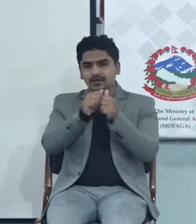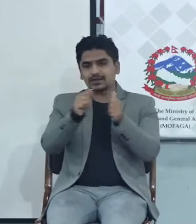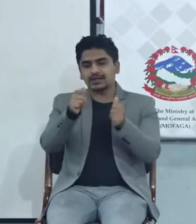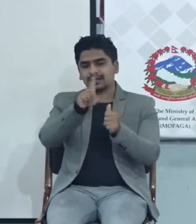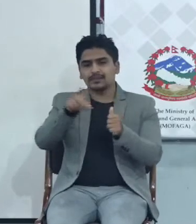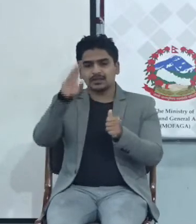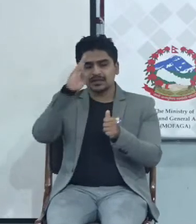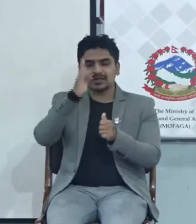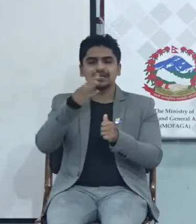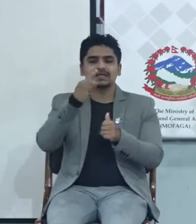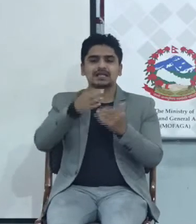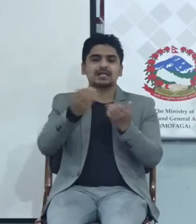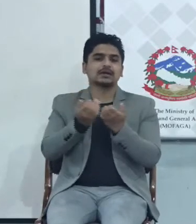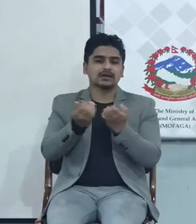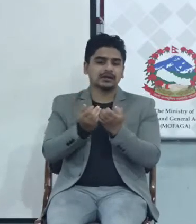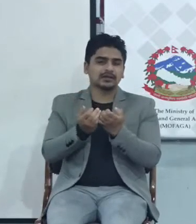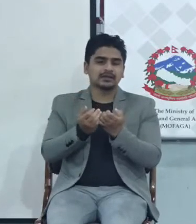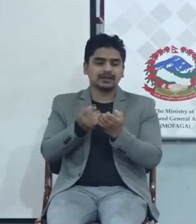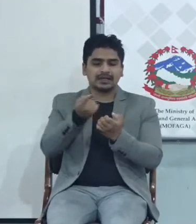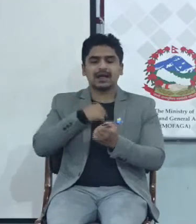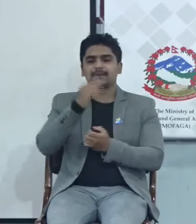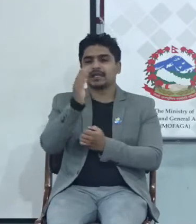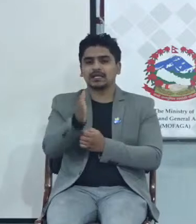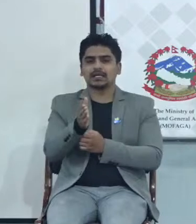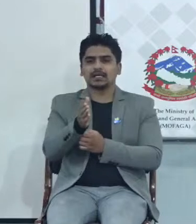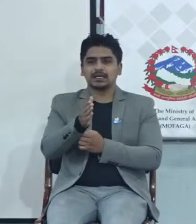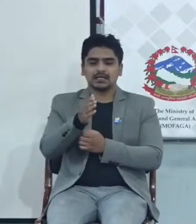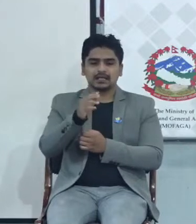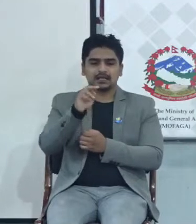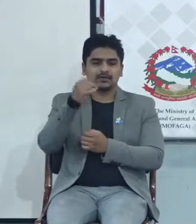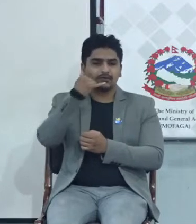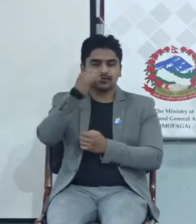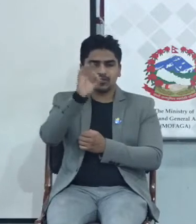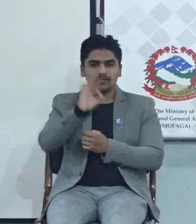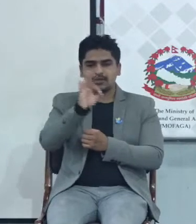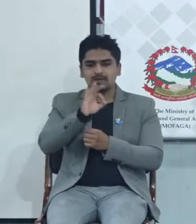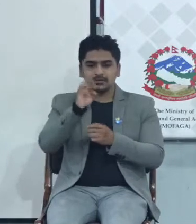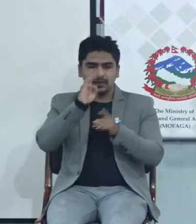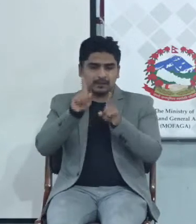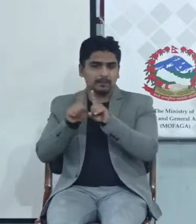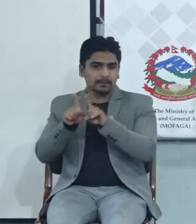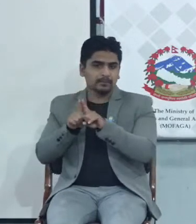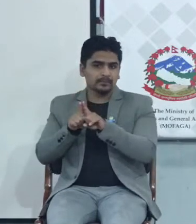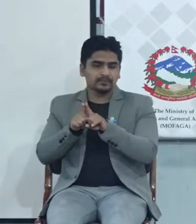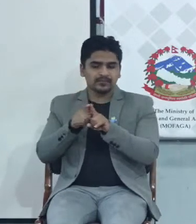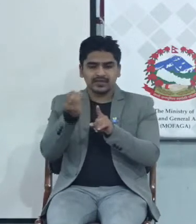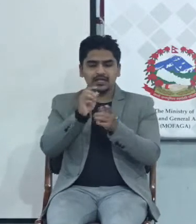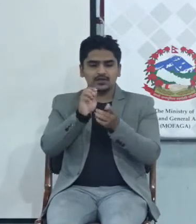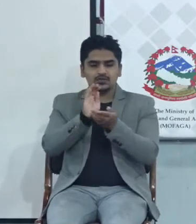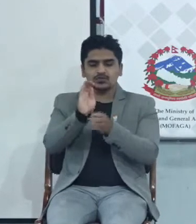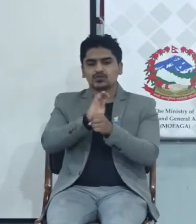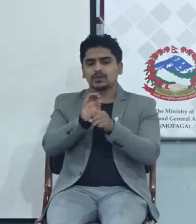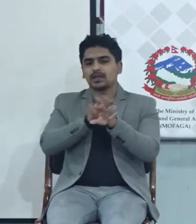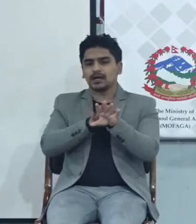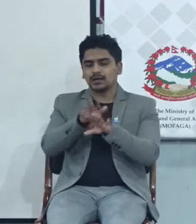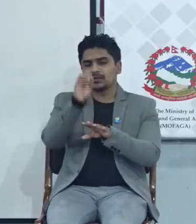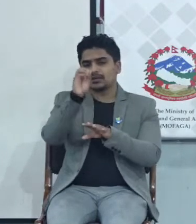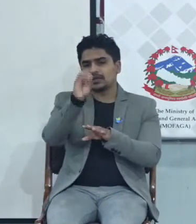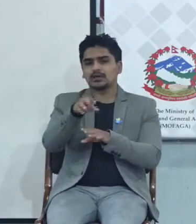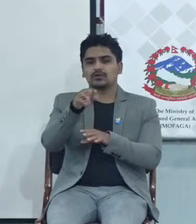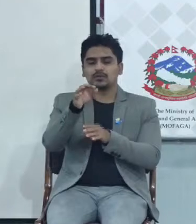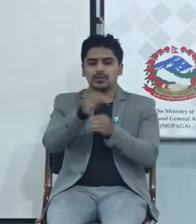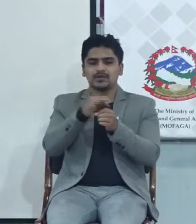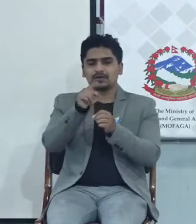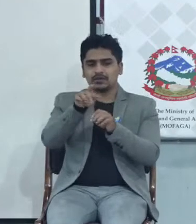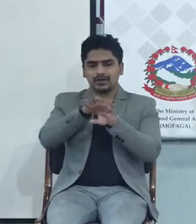and we are giving some subsidies. Along with that, yes, now the data pack is